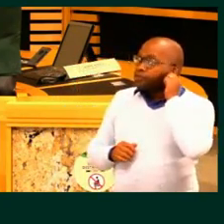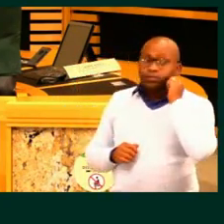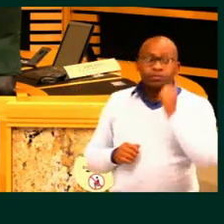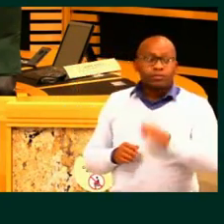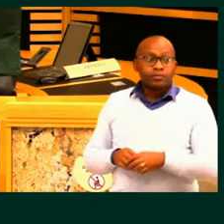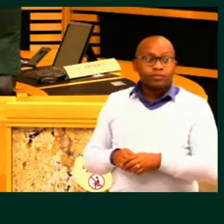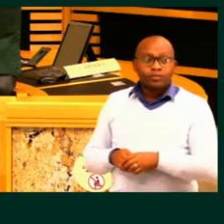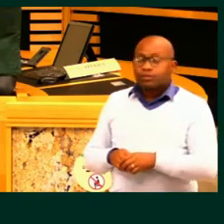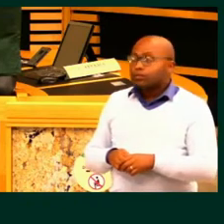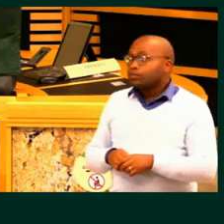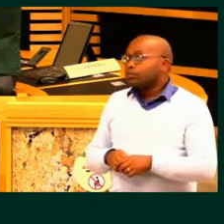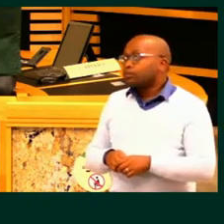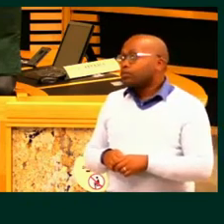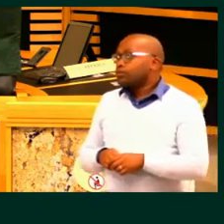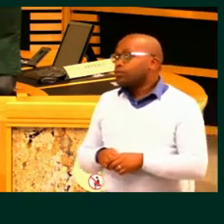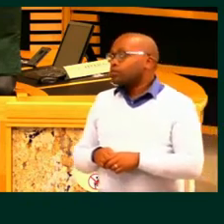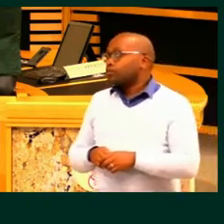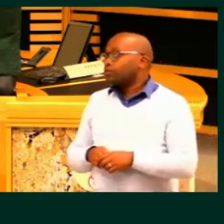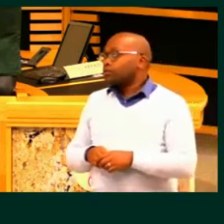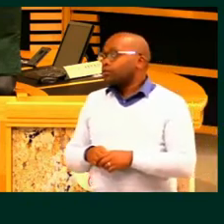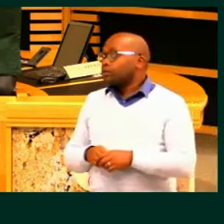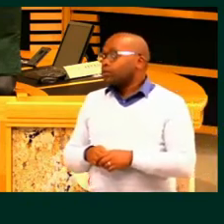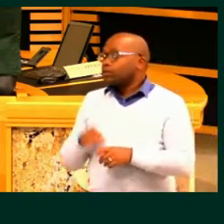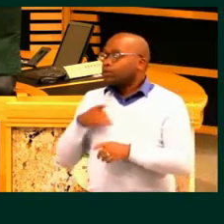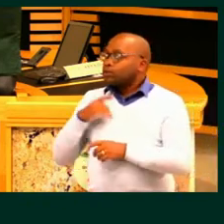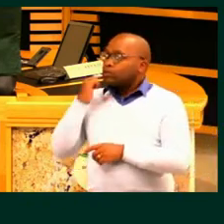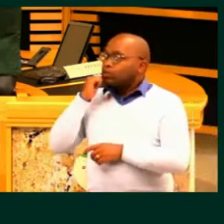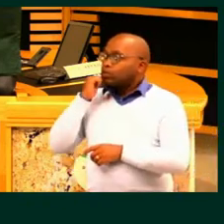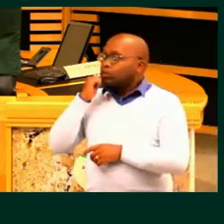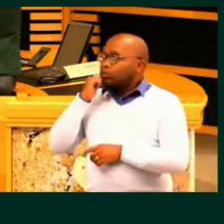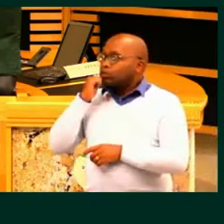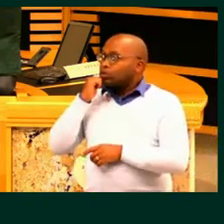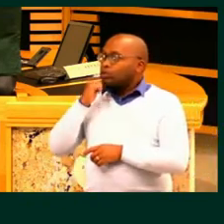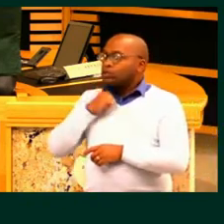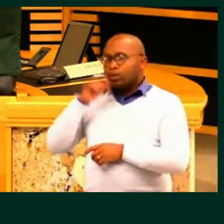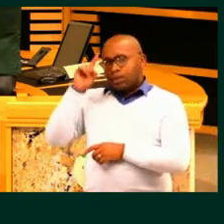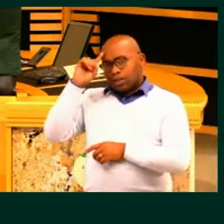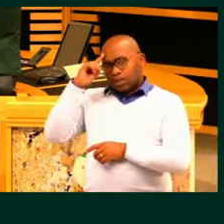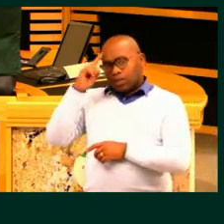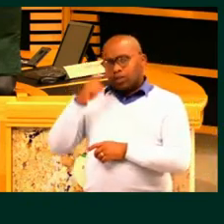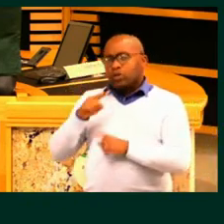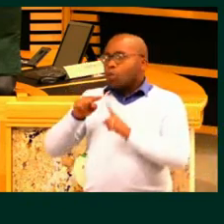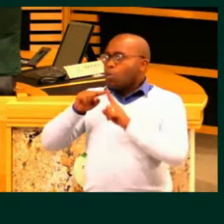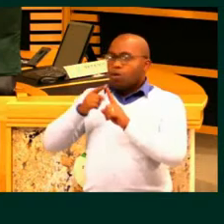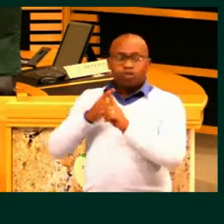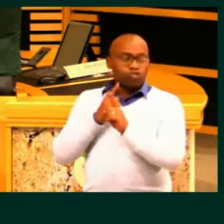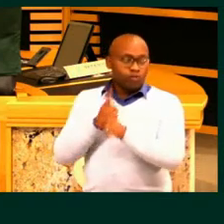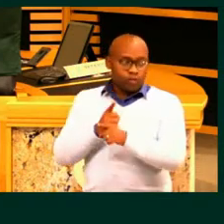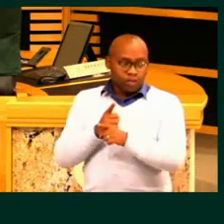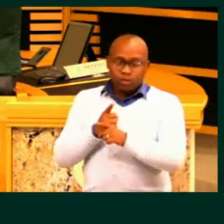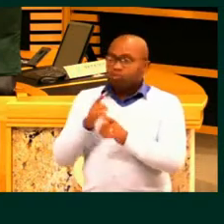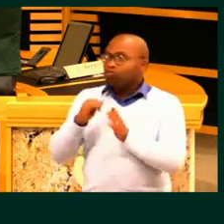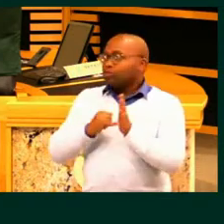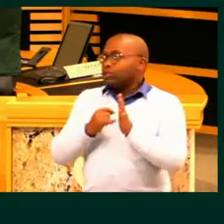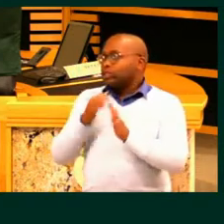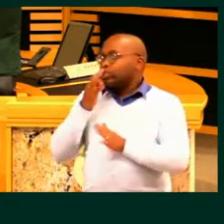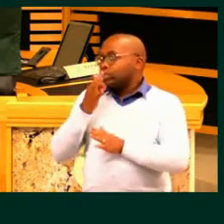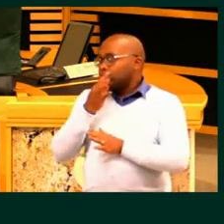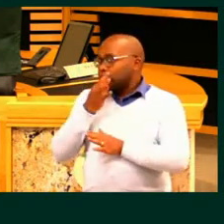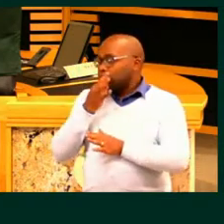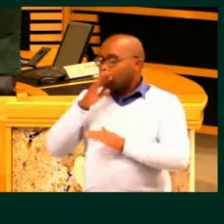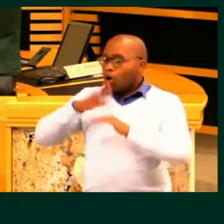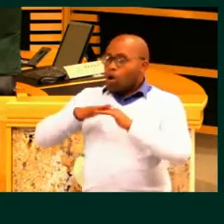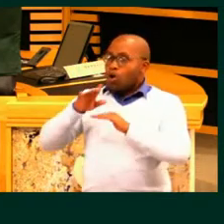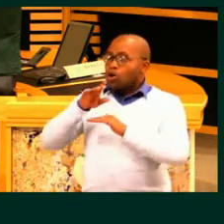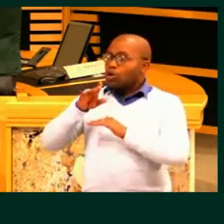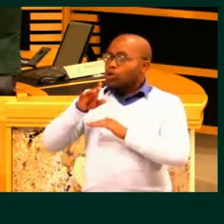speaker just I think it's a part of the order it's a point of order just to say on the issue of